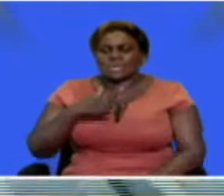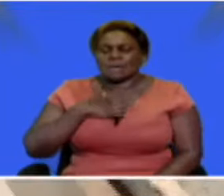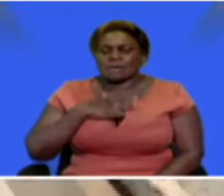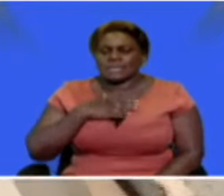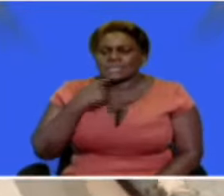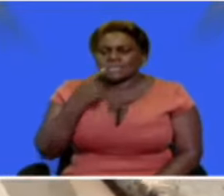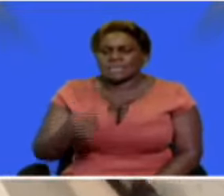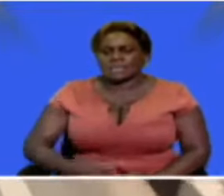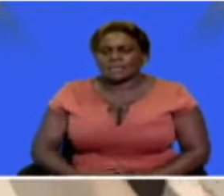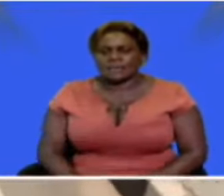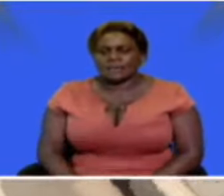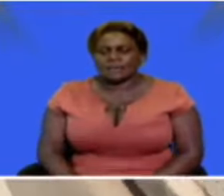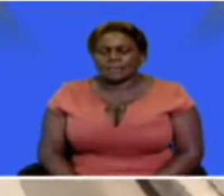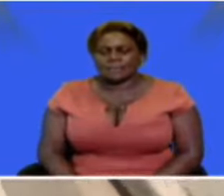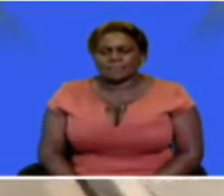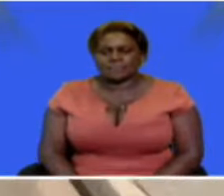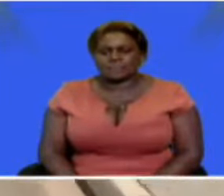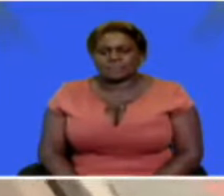reports.